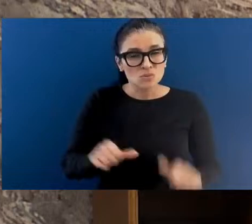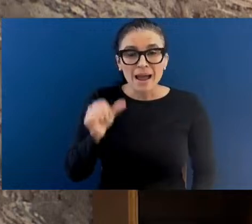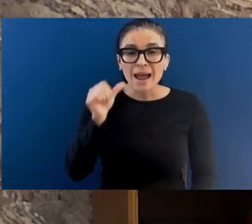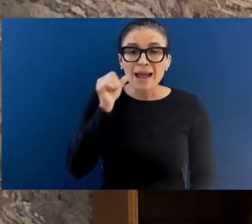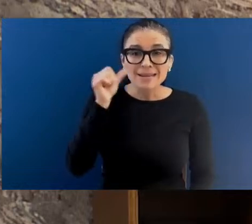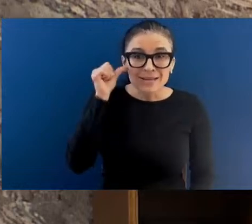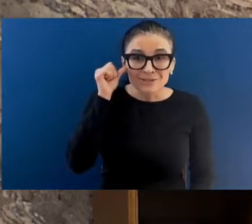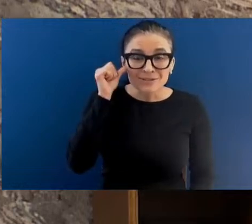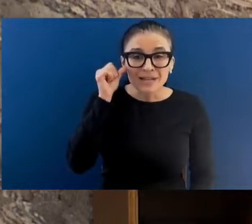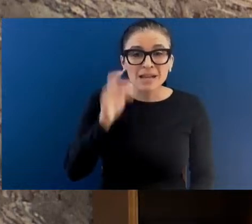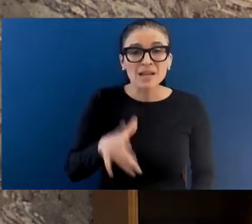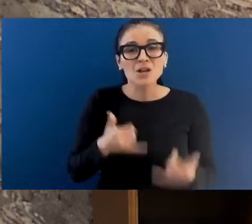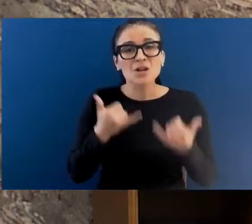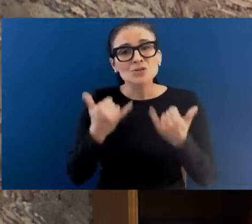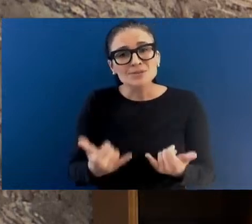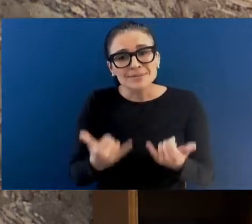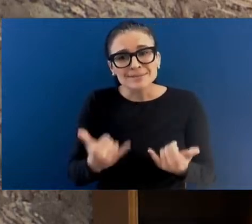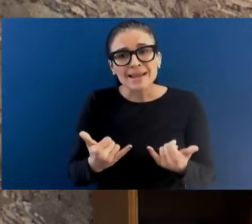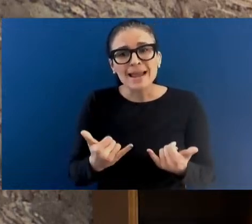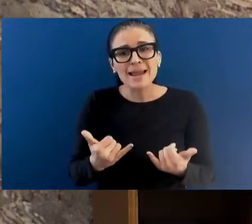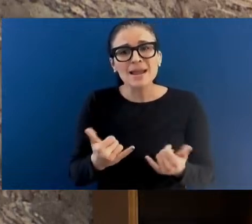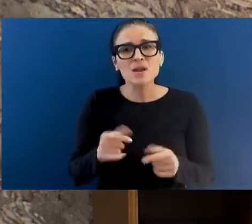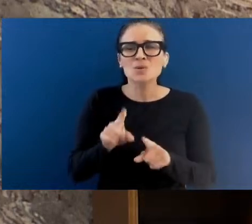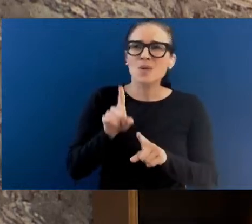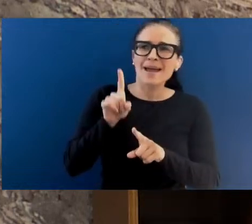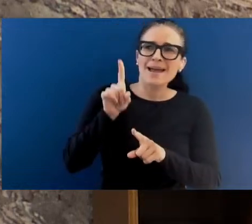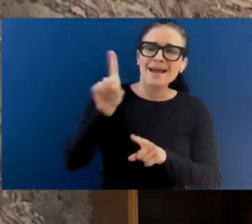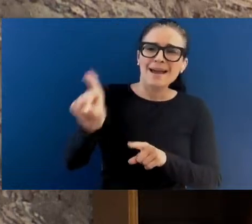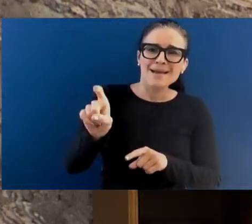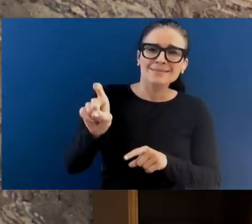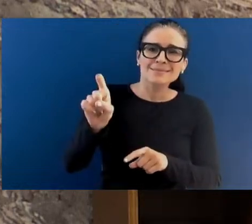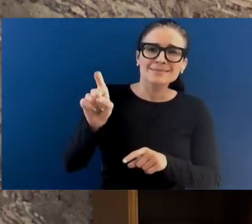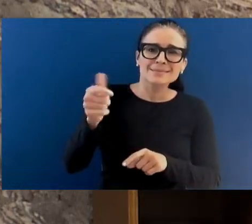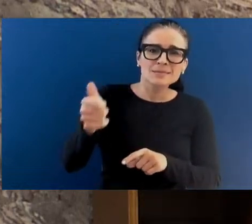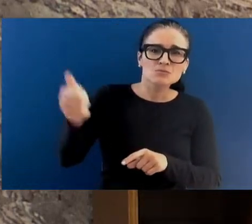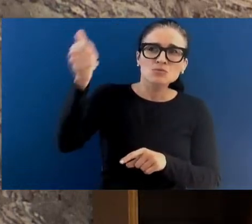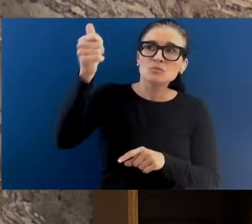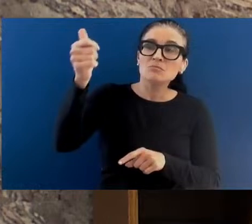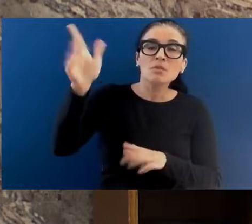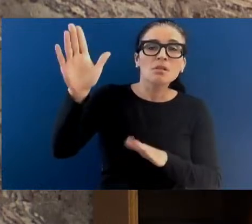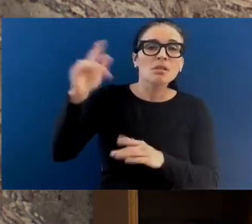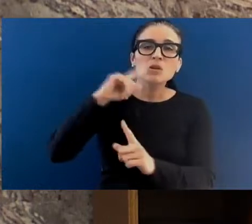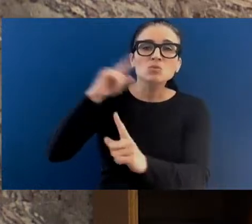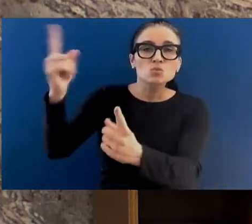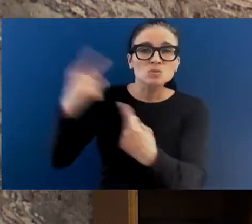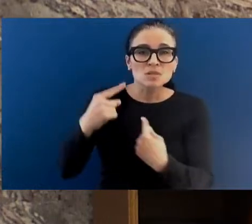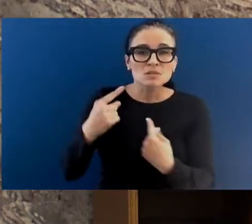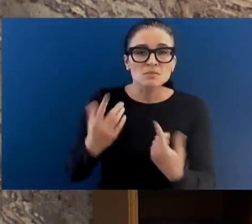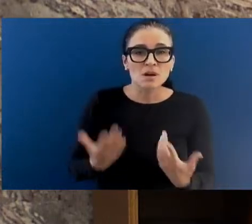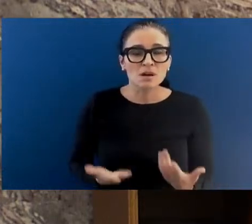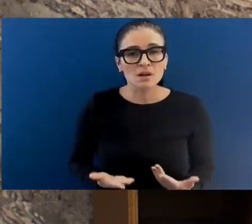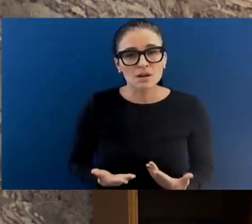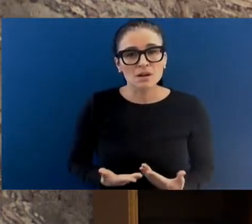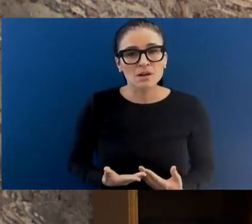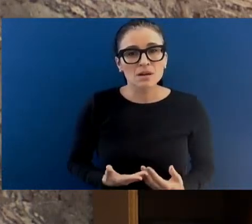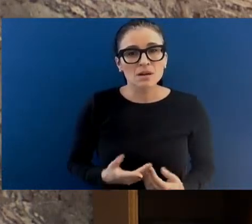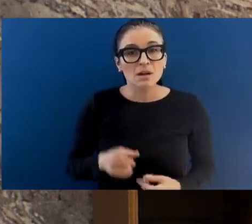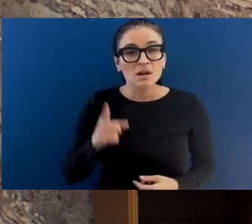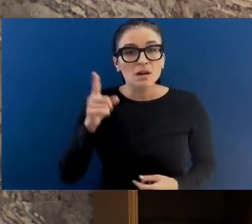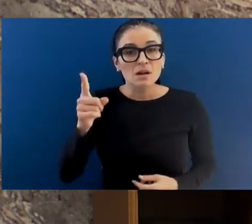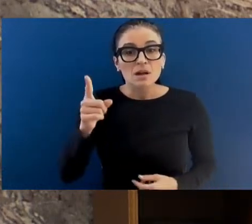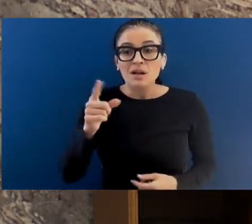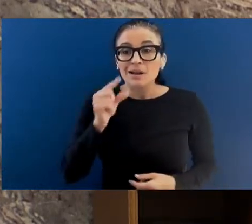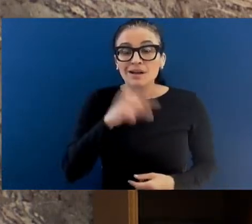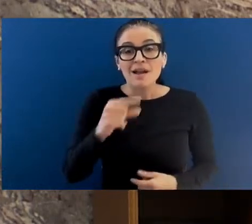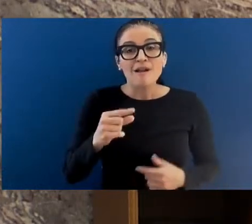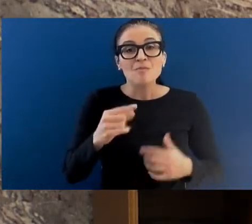the Premier hasn't addressed, and the House Leader can get up and talk about initiatives